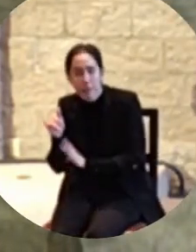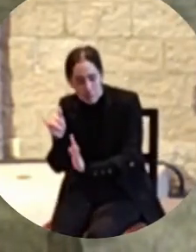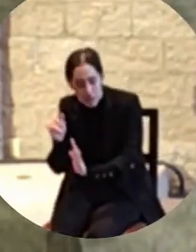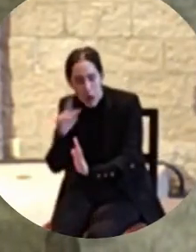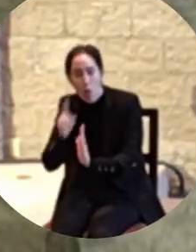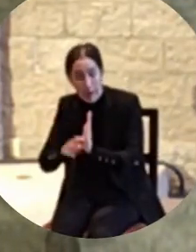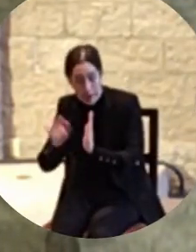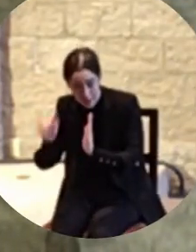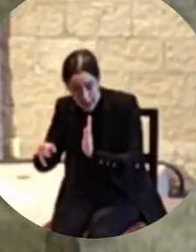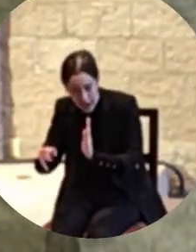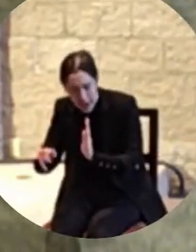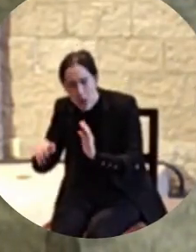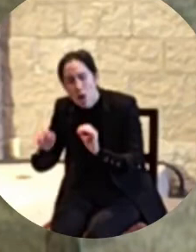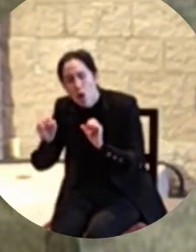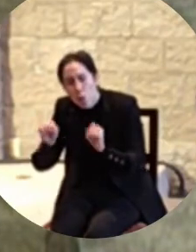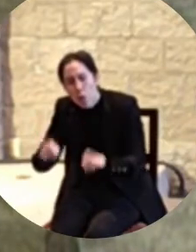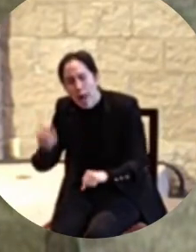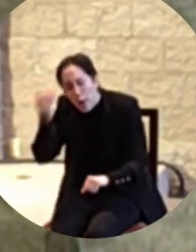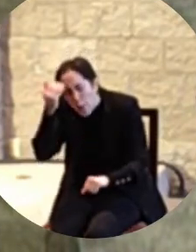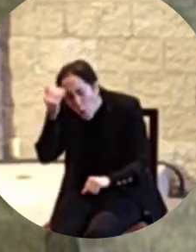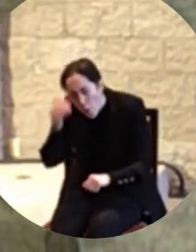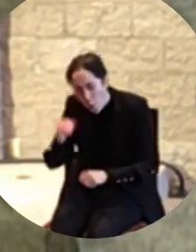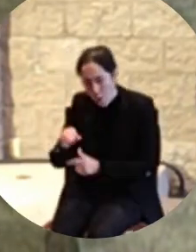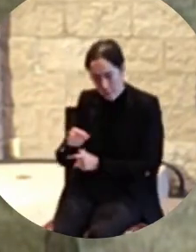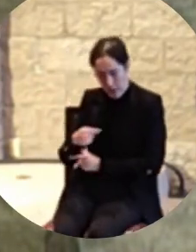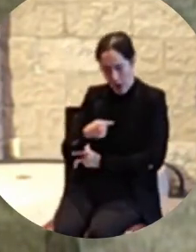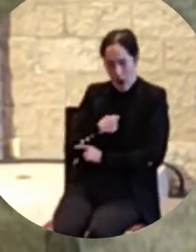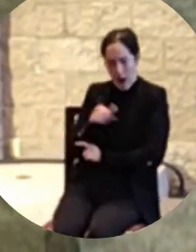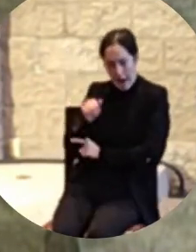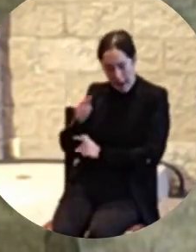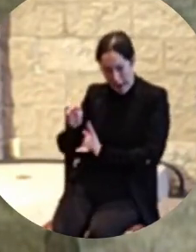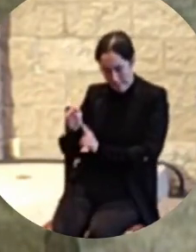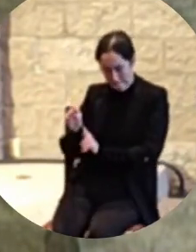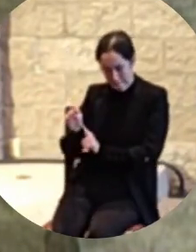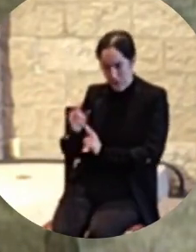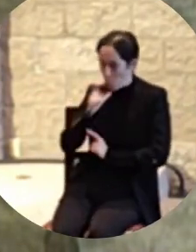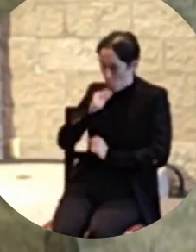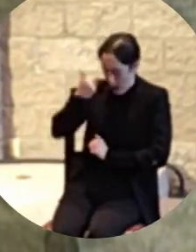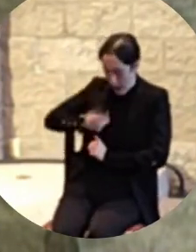the I am is always free.